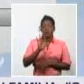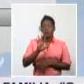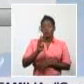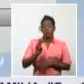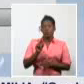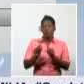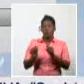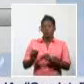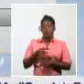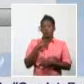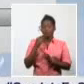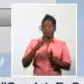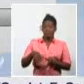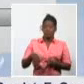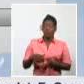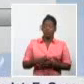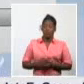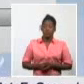65,752 fatalities,